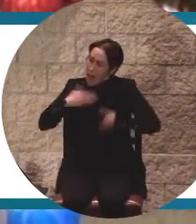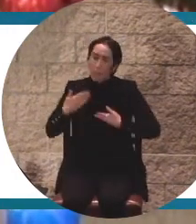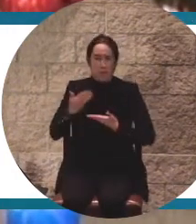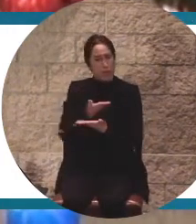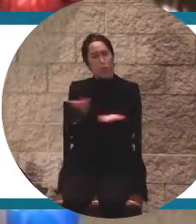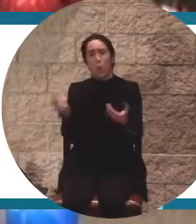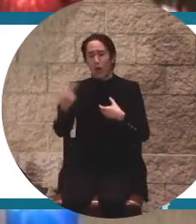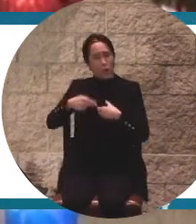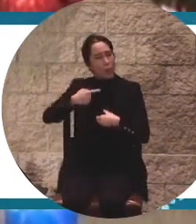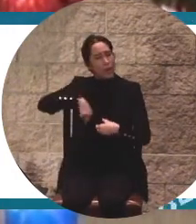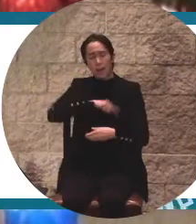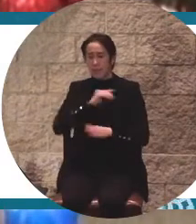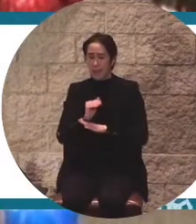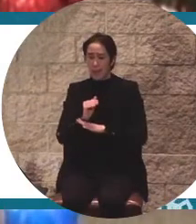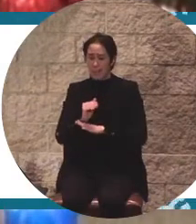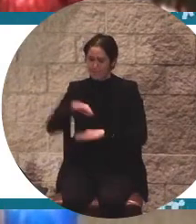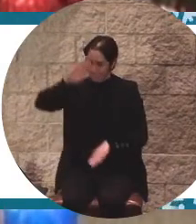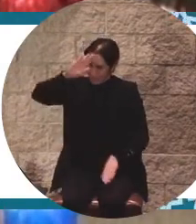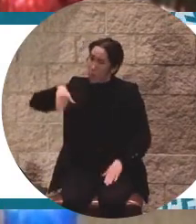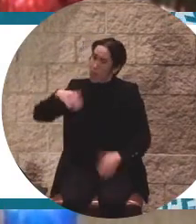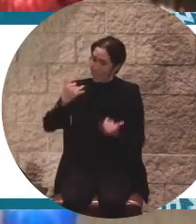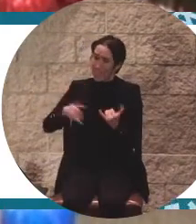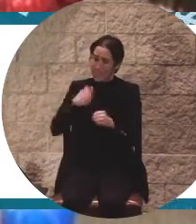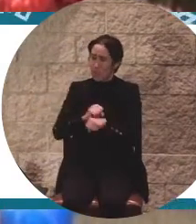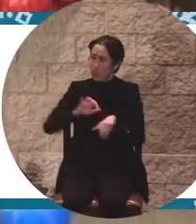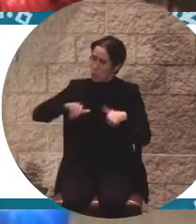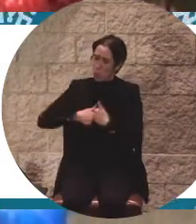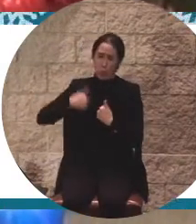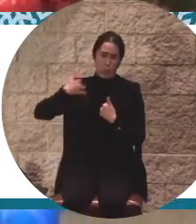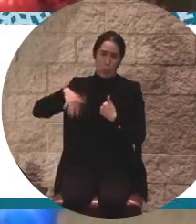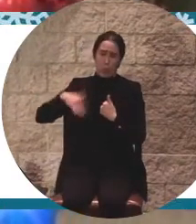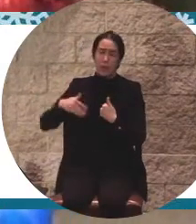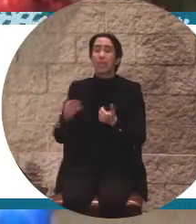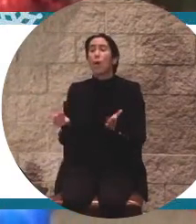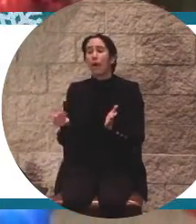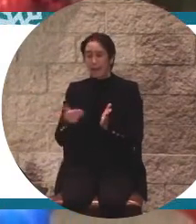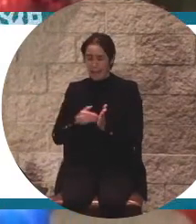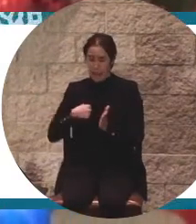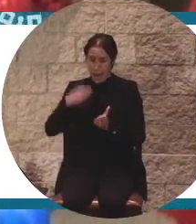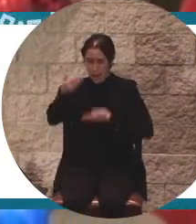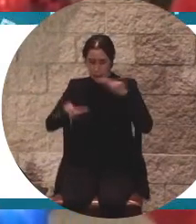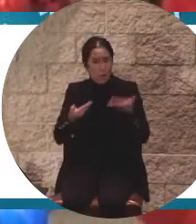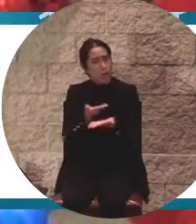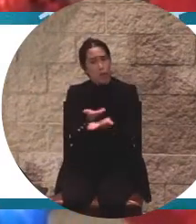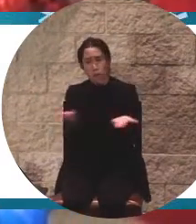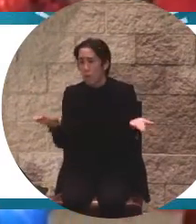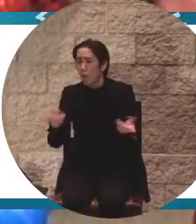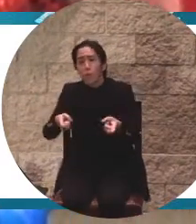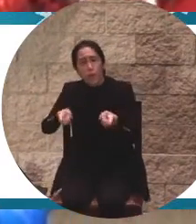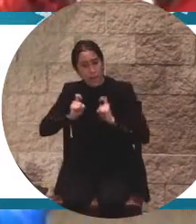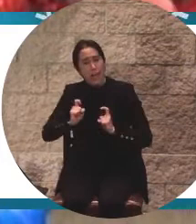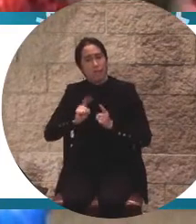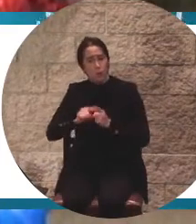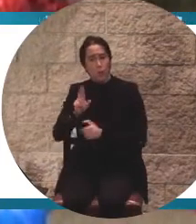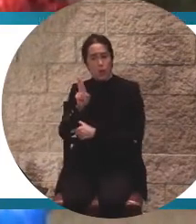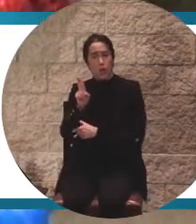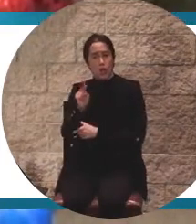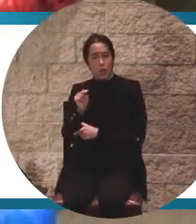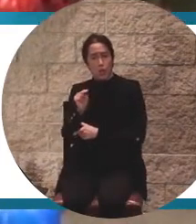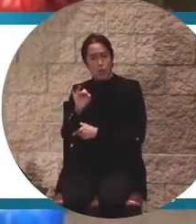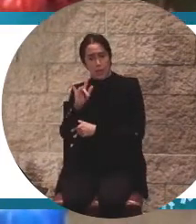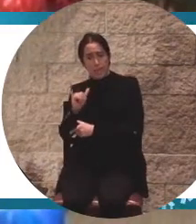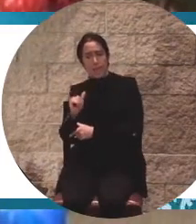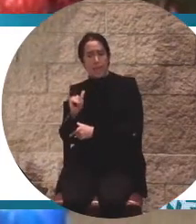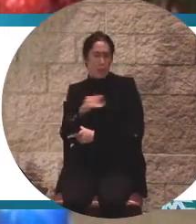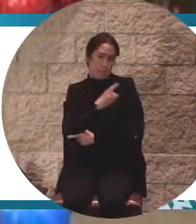been a challenging year. And so again, I'm going to invite you to make a gift to Unity Minneapolis, whatever way you can do it,